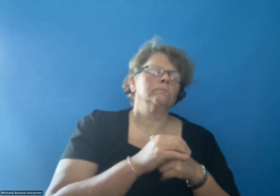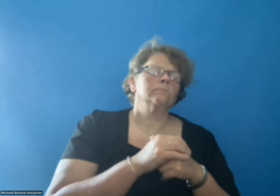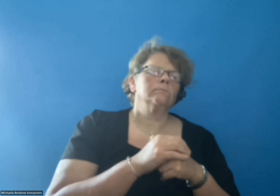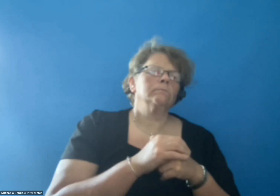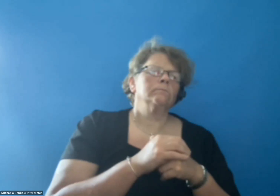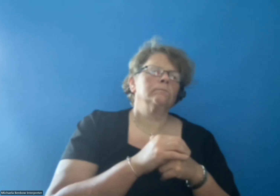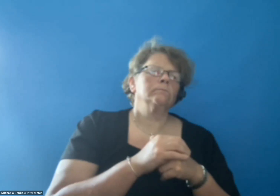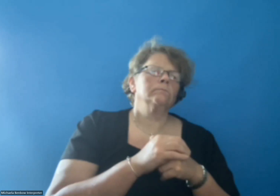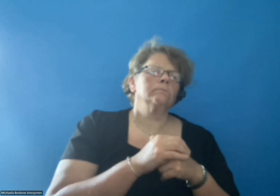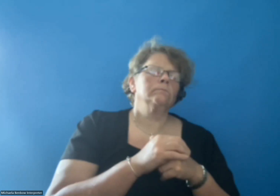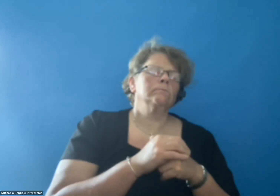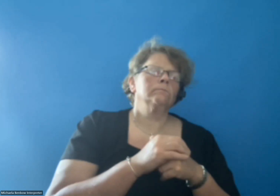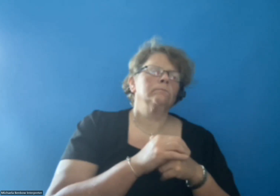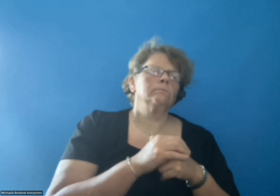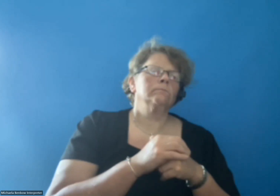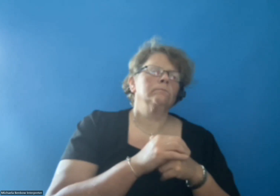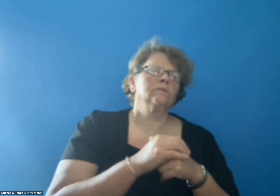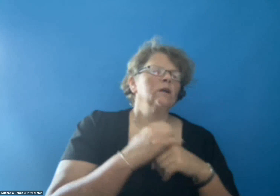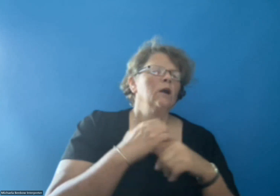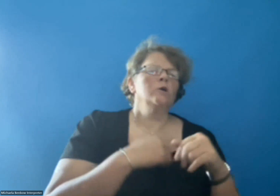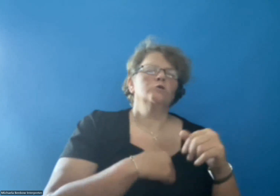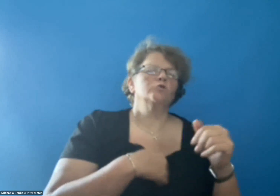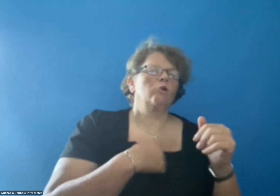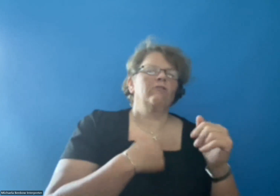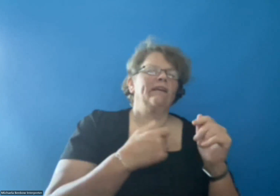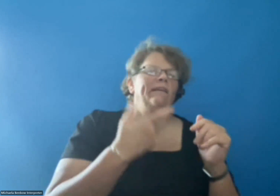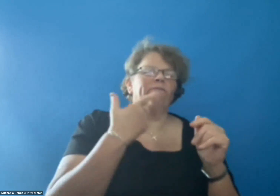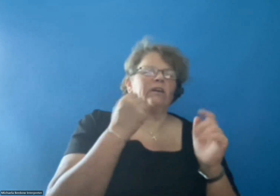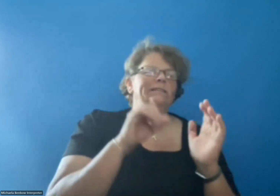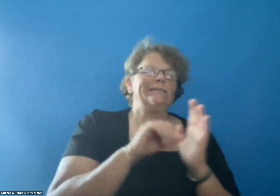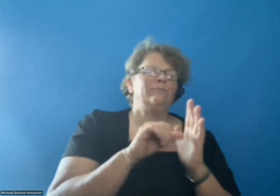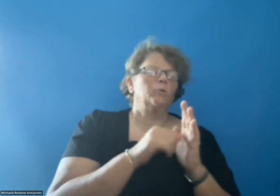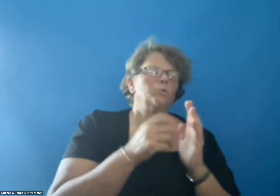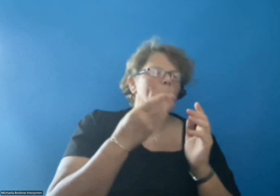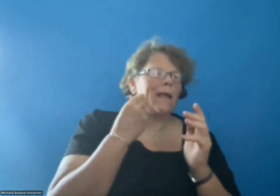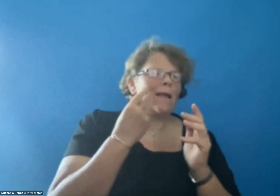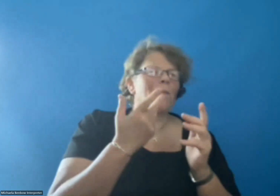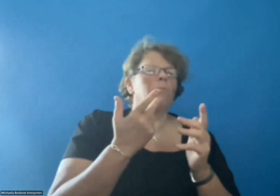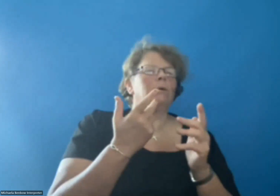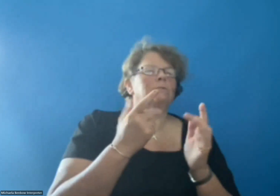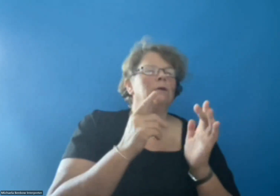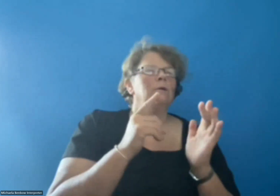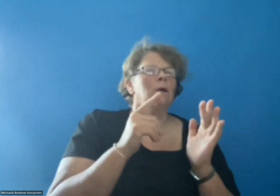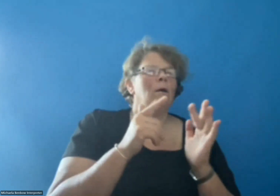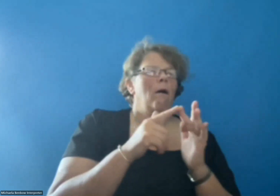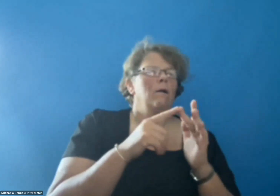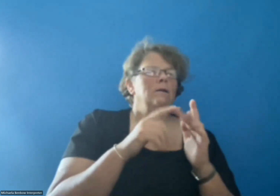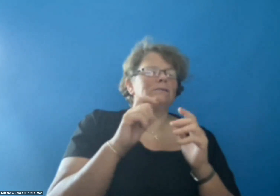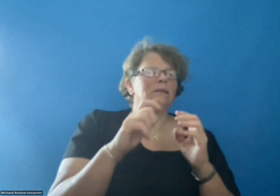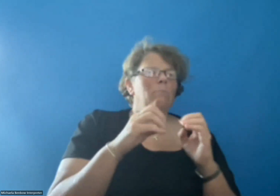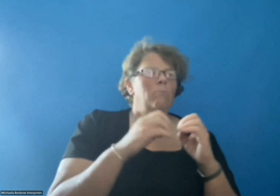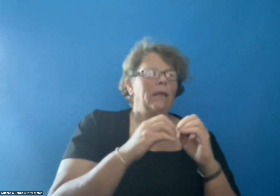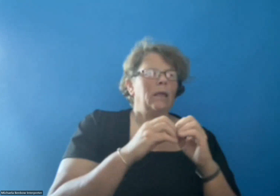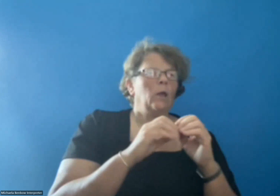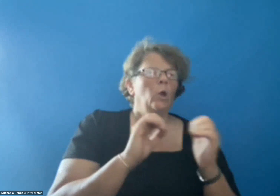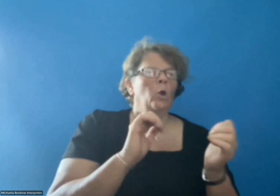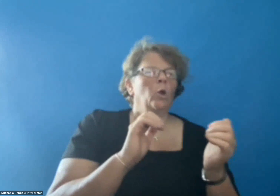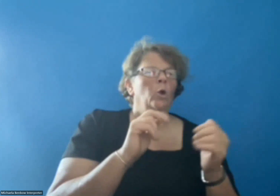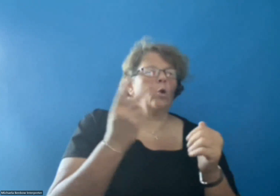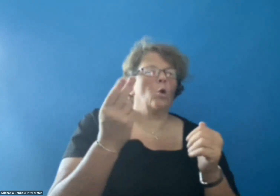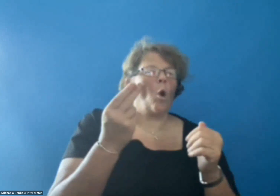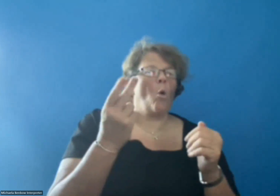didn't mention the commitment of the ICB to co-production in the progression of that